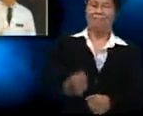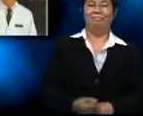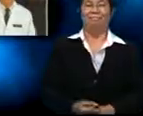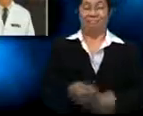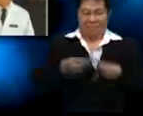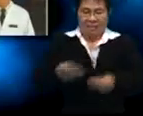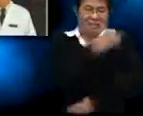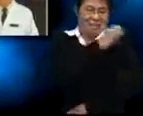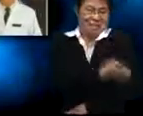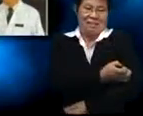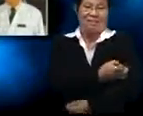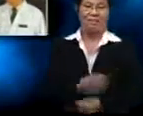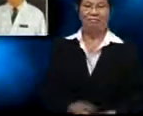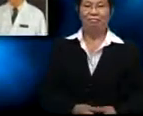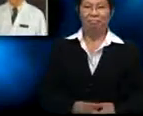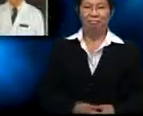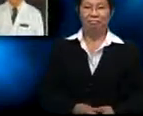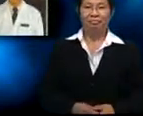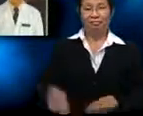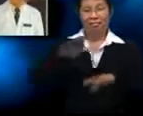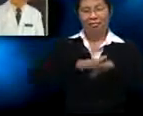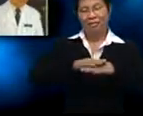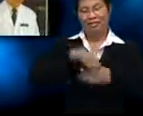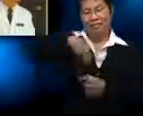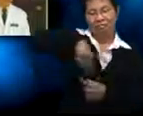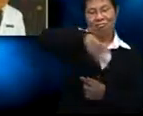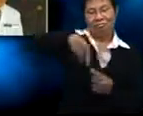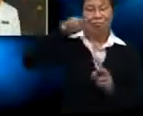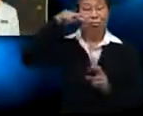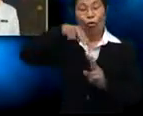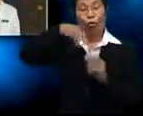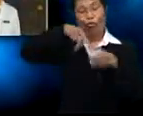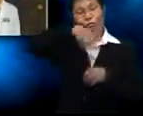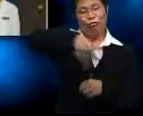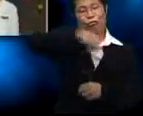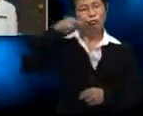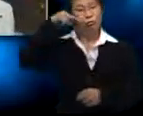So you look at the tops. After some time, what will happen?